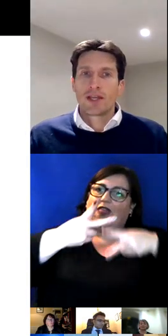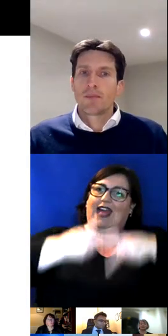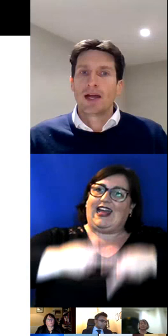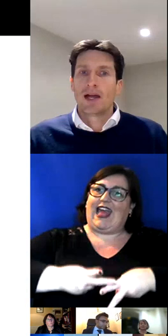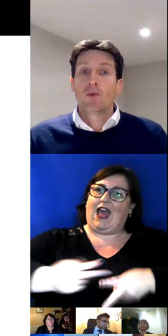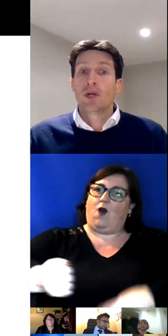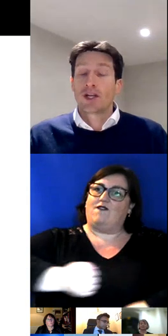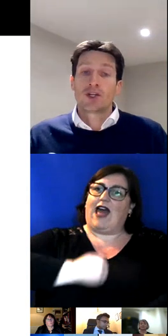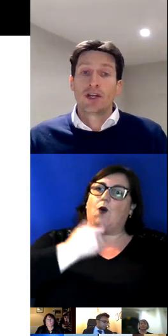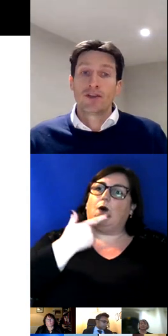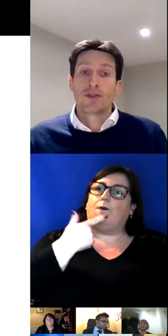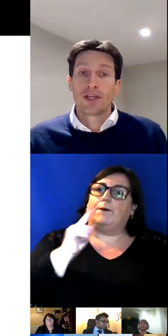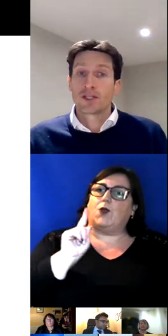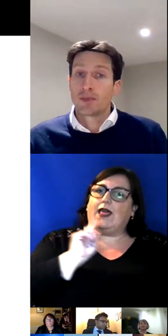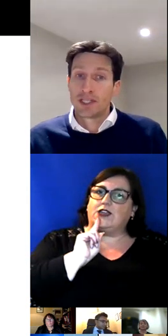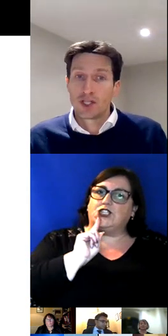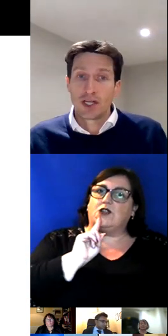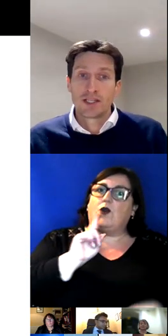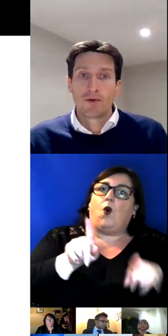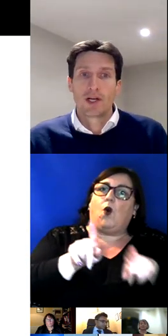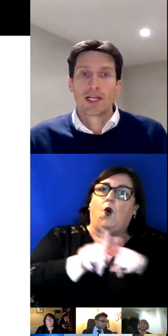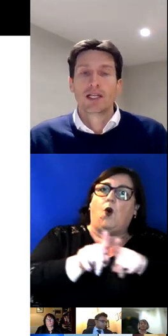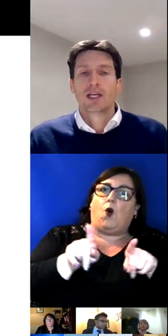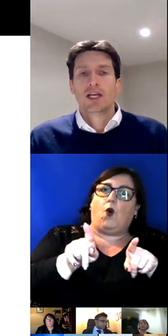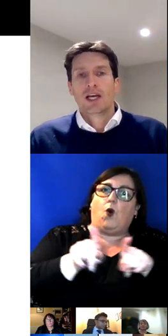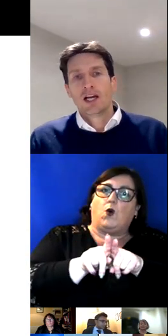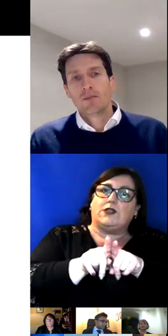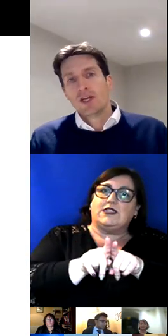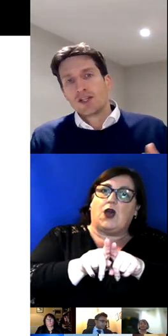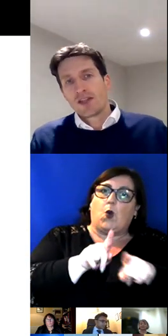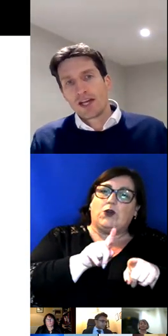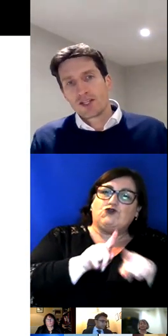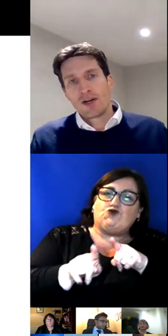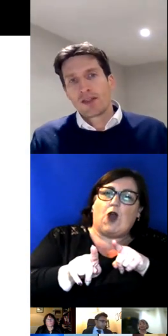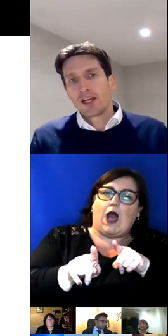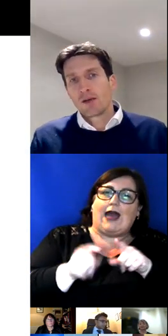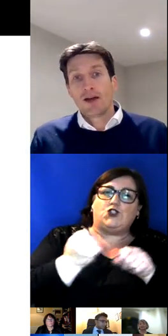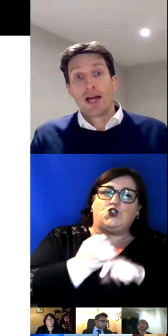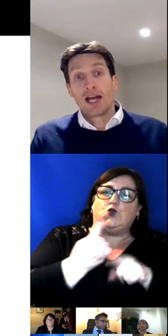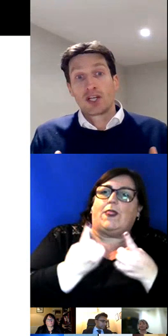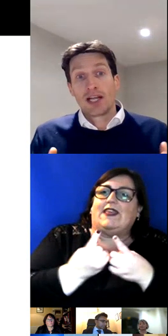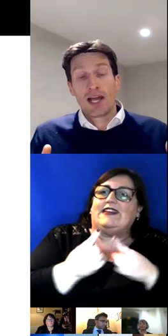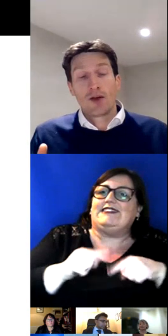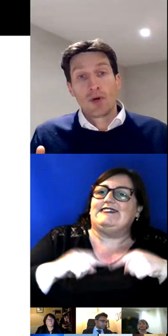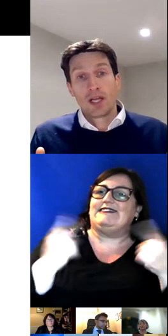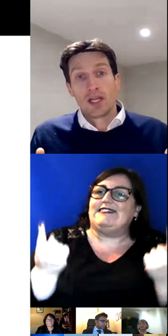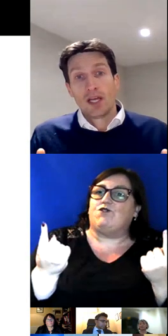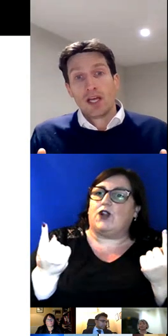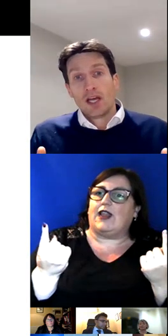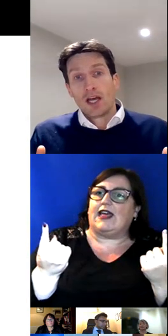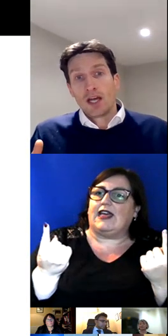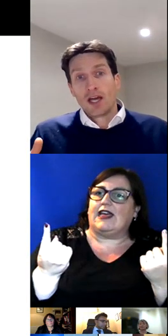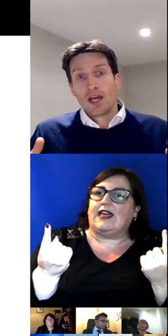to try and think about how we can try and do things potentially differently. So that's trying to think about actually how